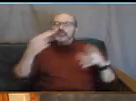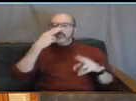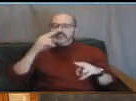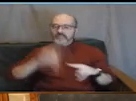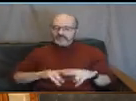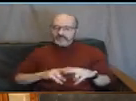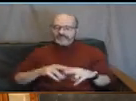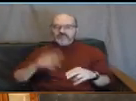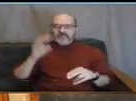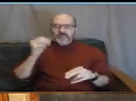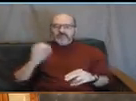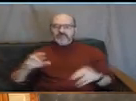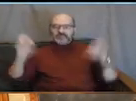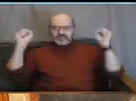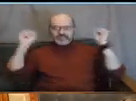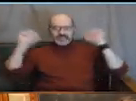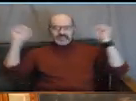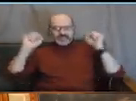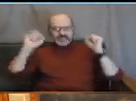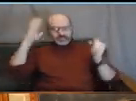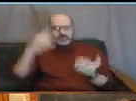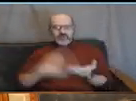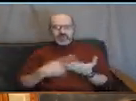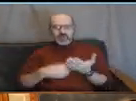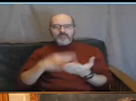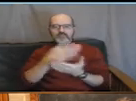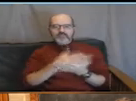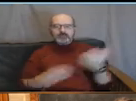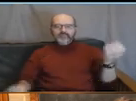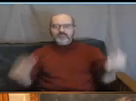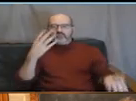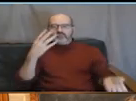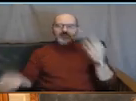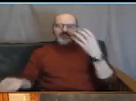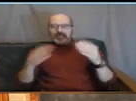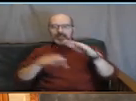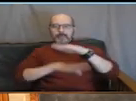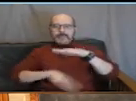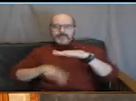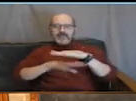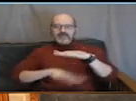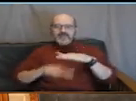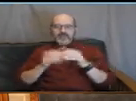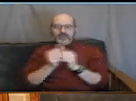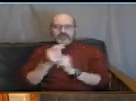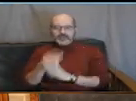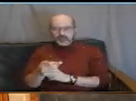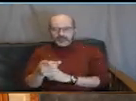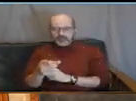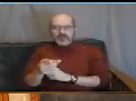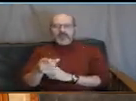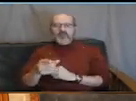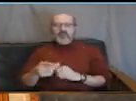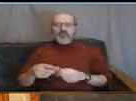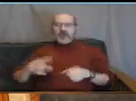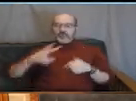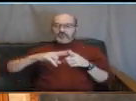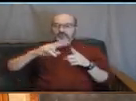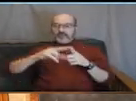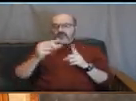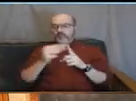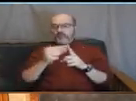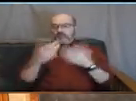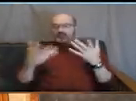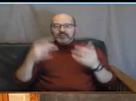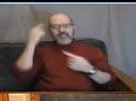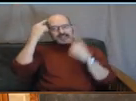Mr. Staley's going to go over some juggling basics with you, some vocabulary words you can